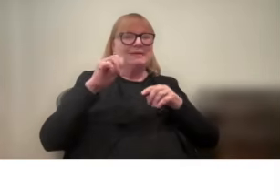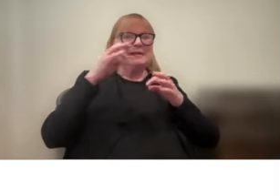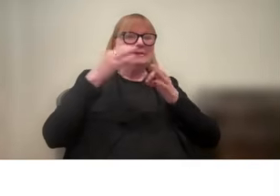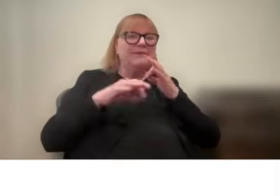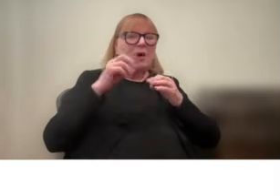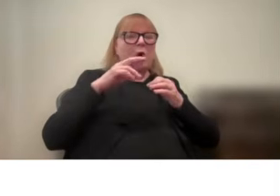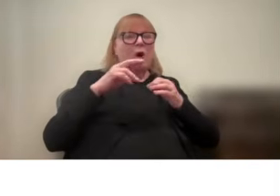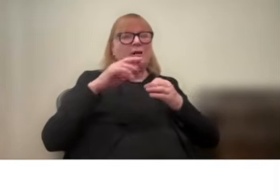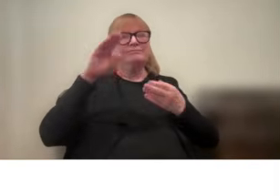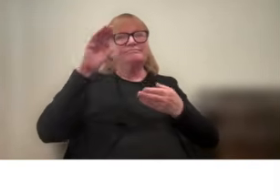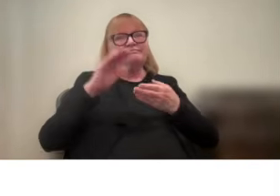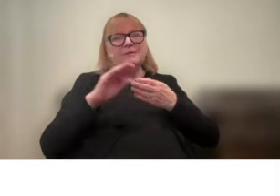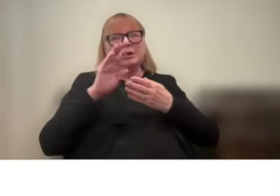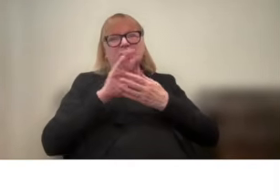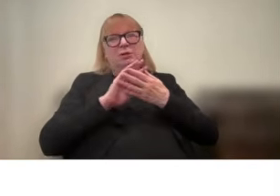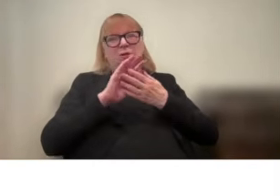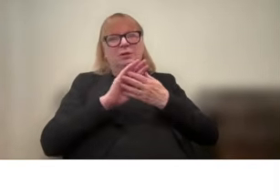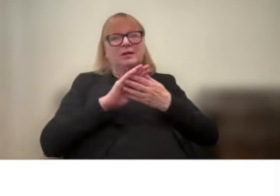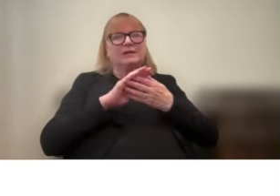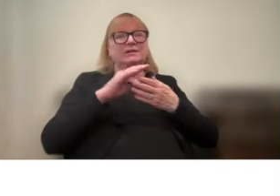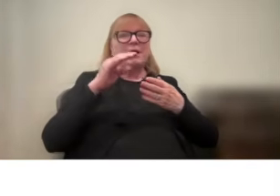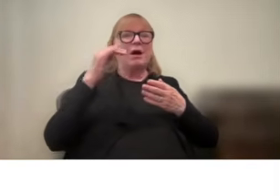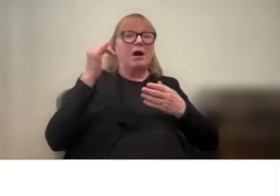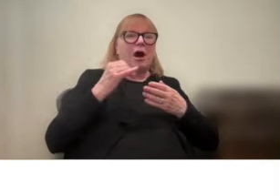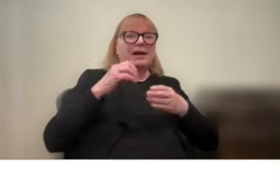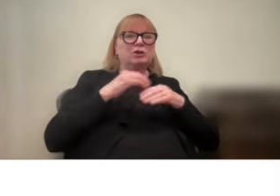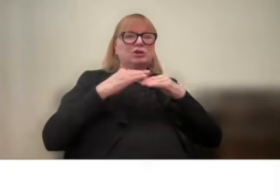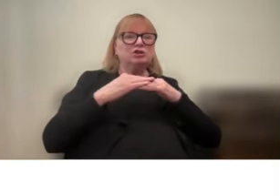reduces nuanced historical art into surface level humor.